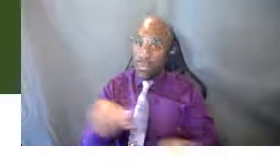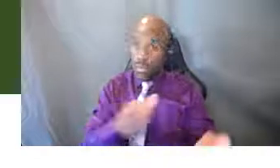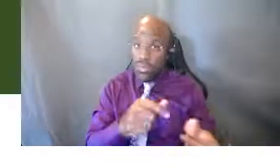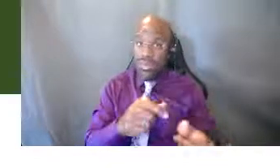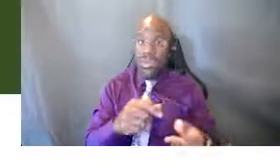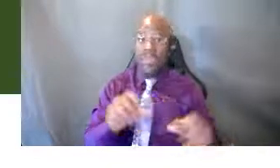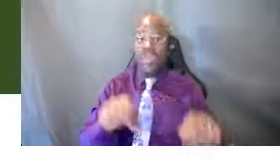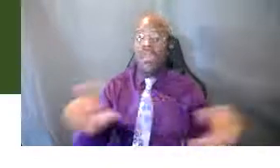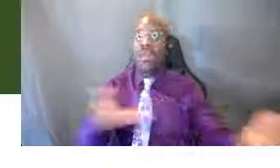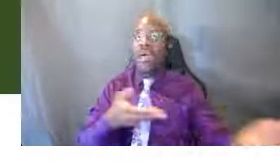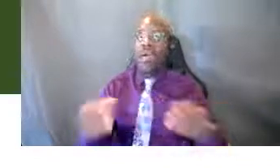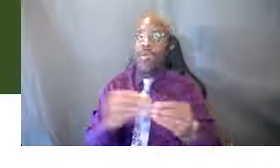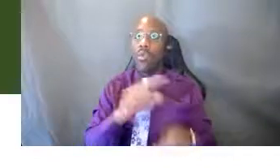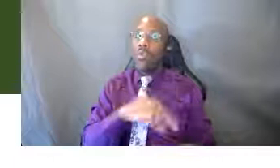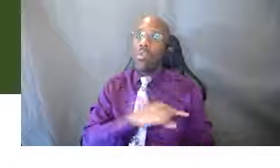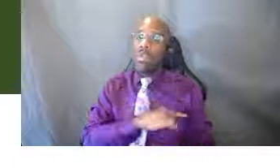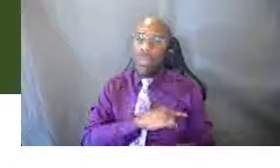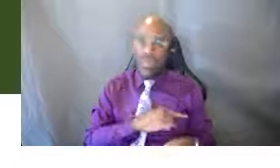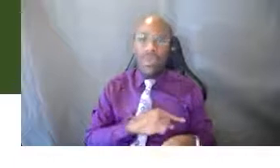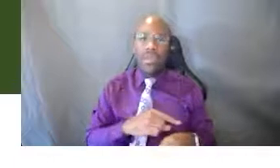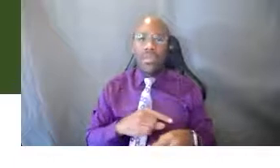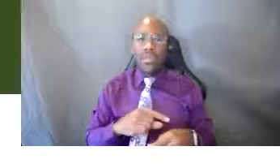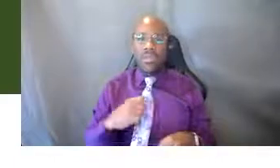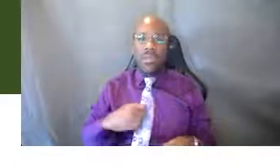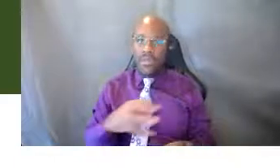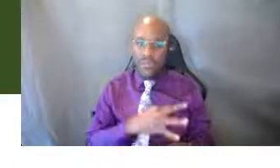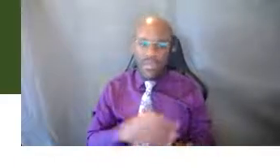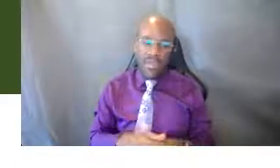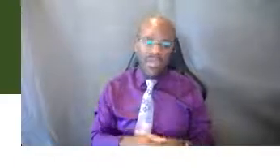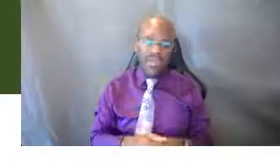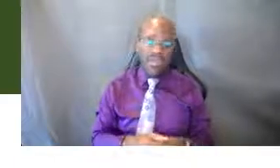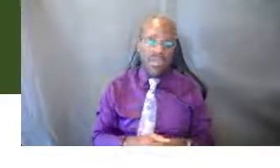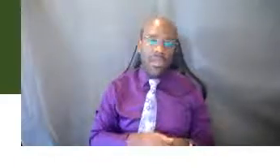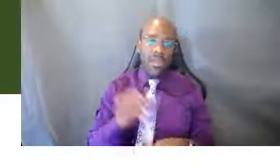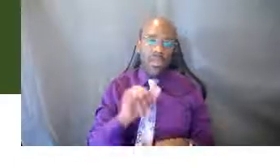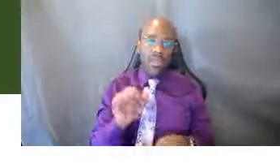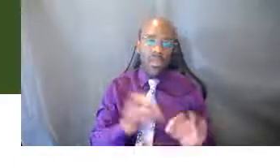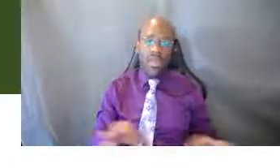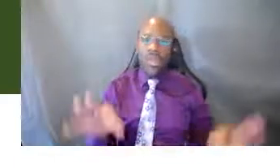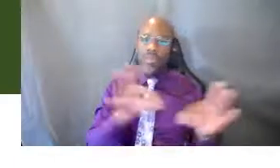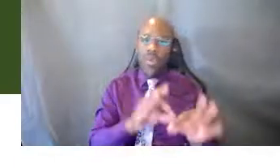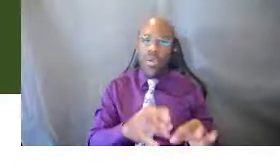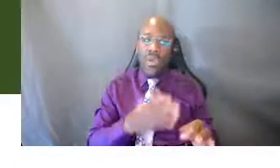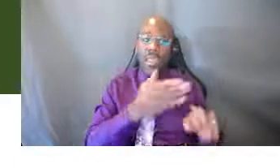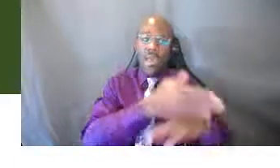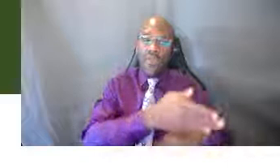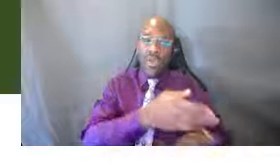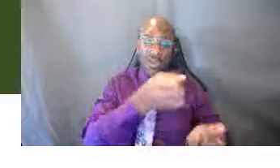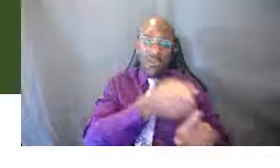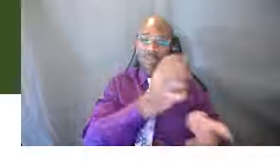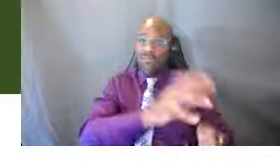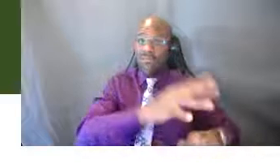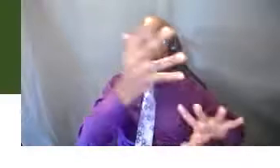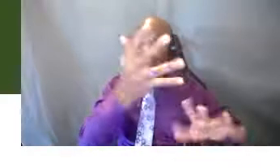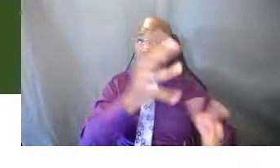never done. And that's also key. That's very important to prevent future crises, is making sure